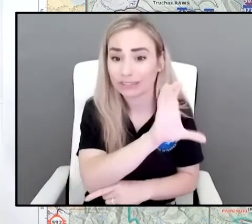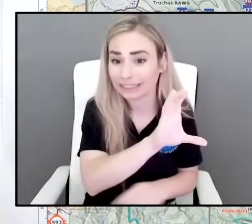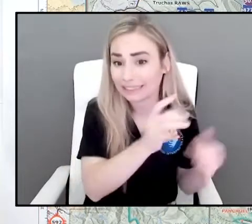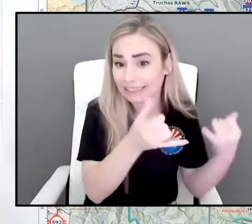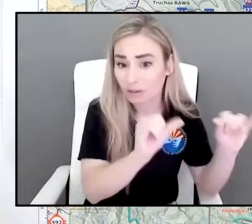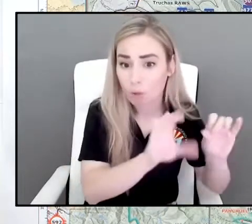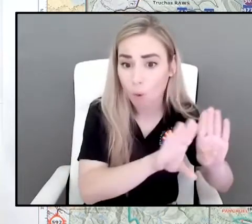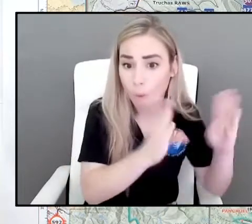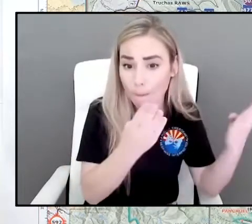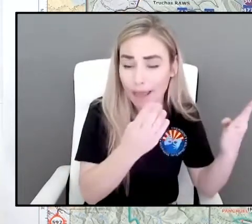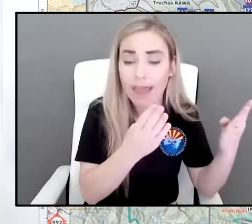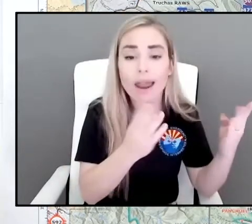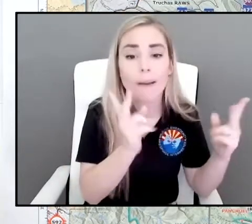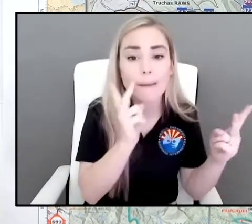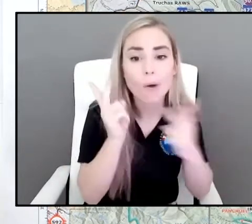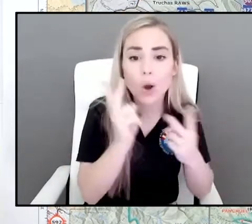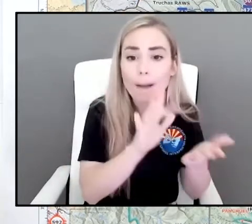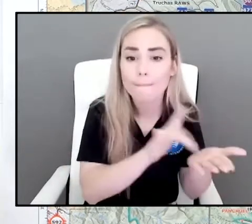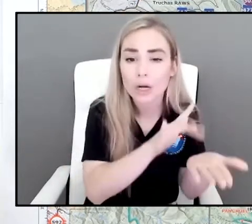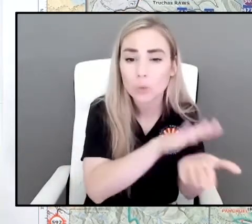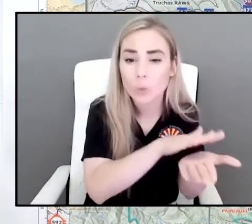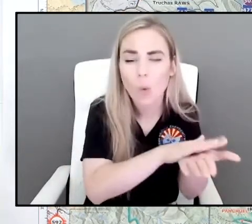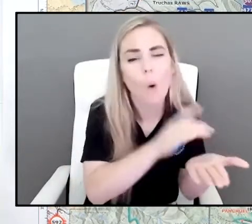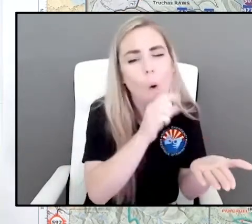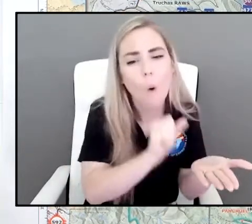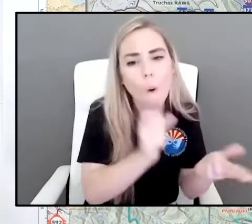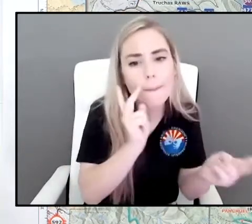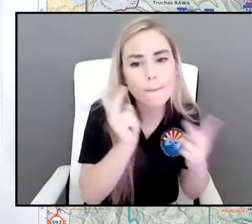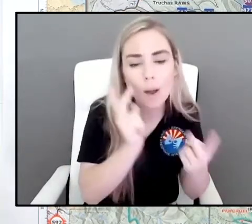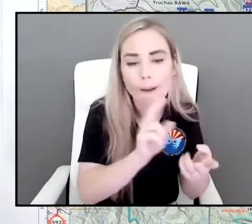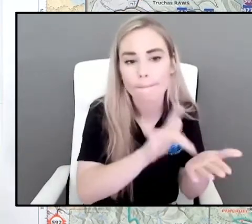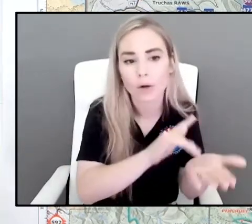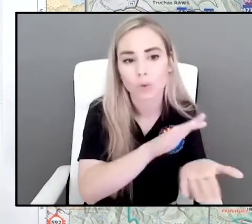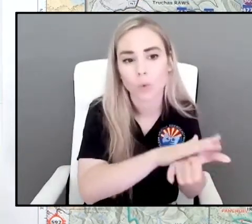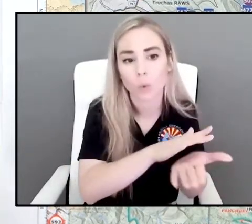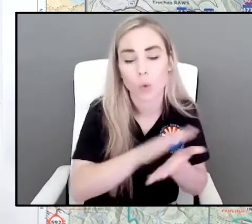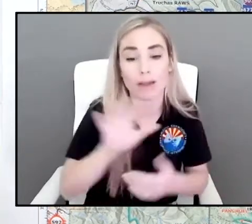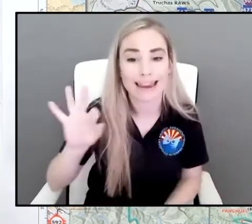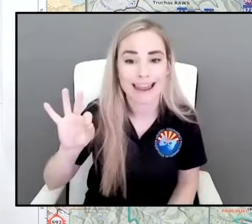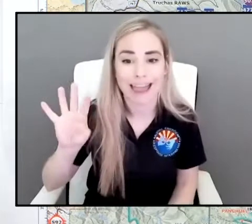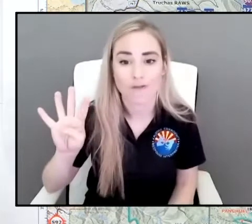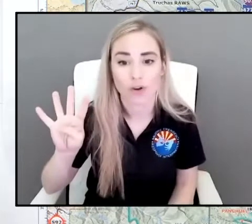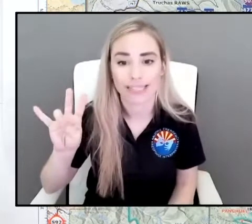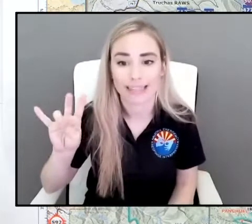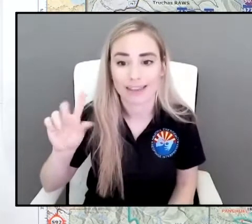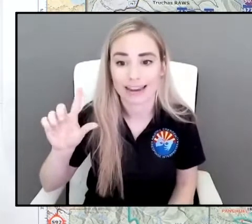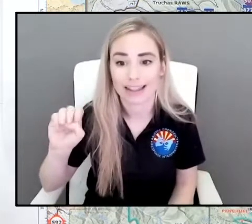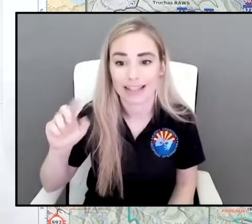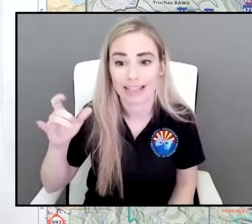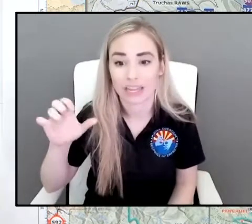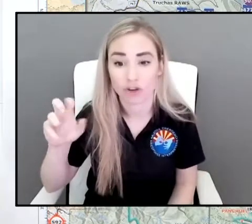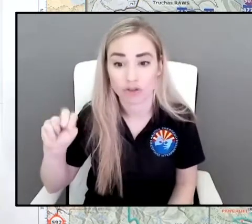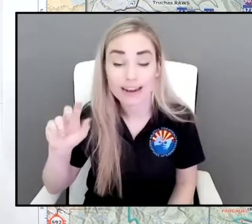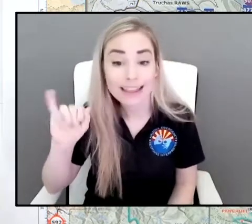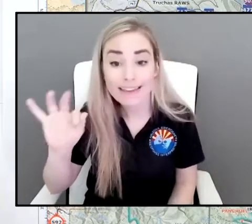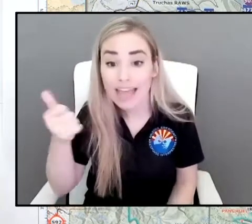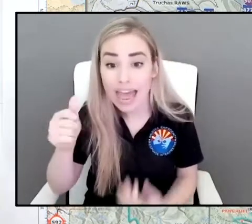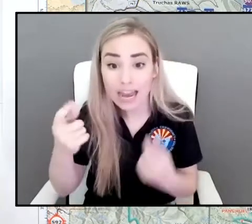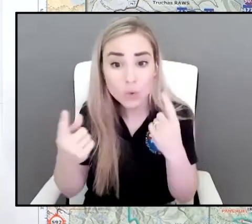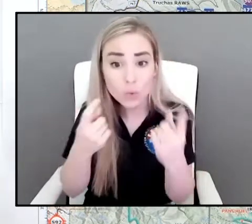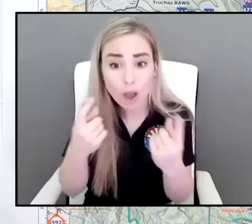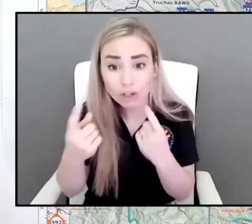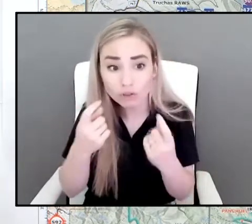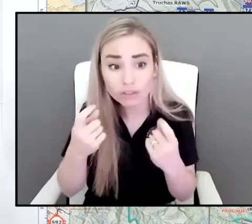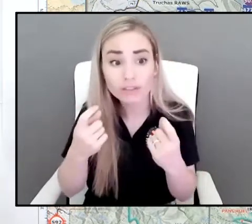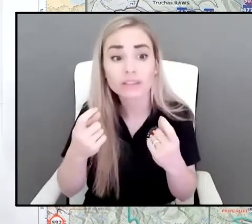Middle School, so at Old Memorial Middle School at 947 Legion. So if you have any questions or anything and haven't registered with